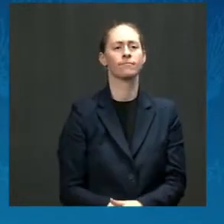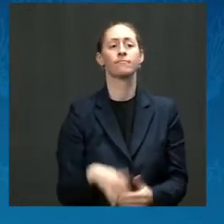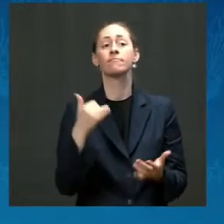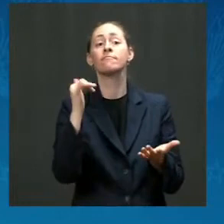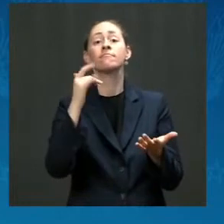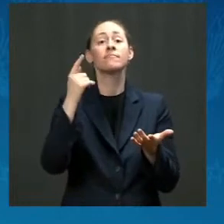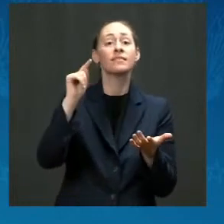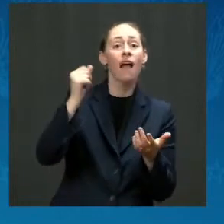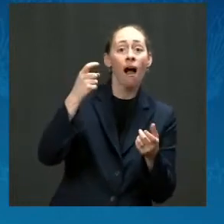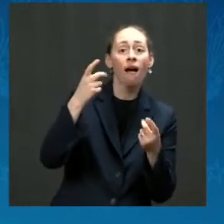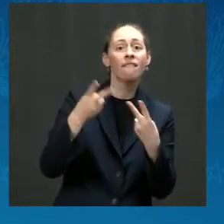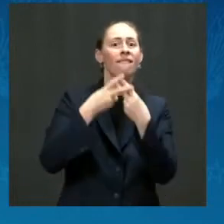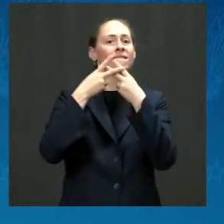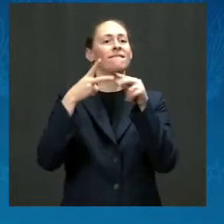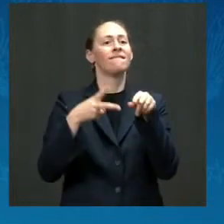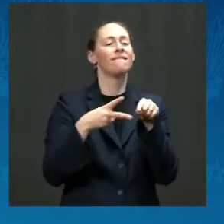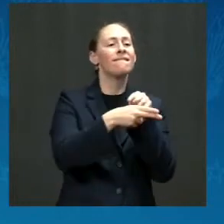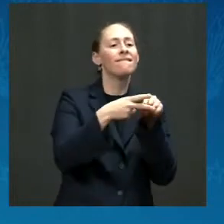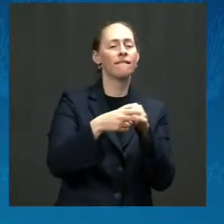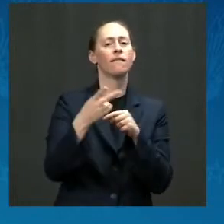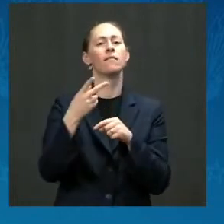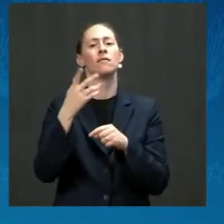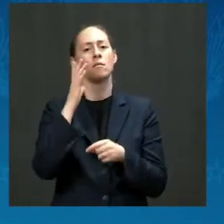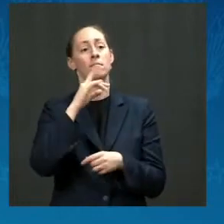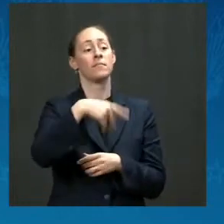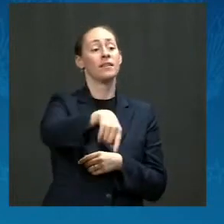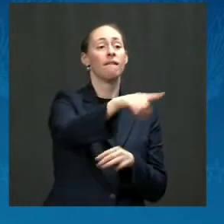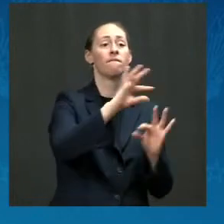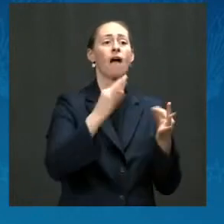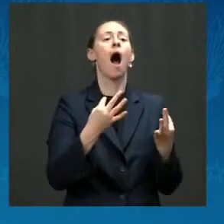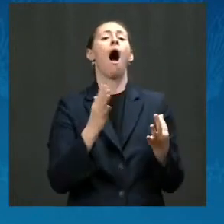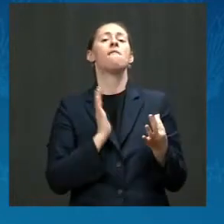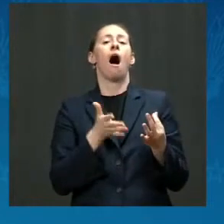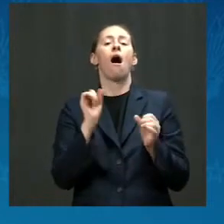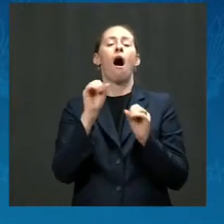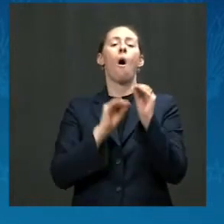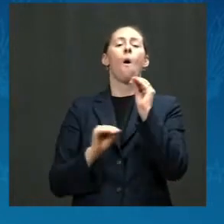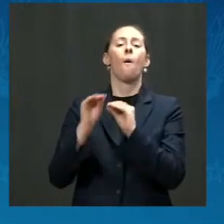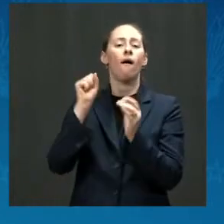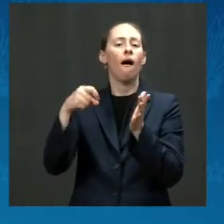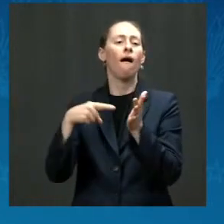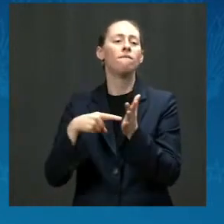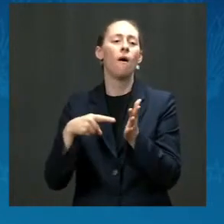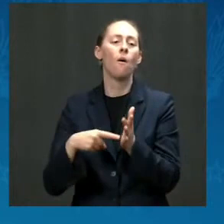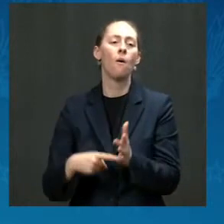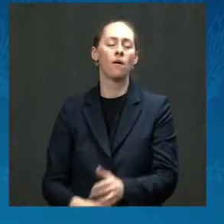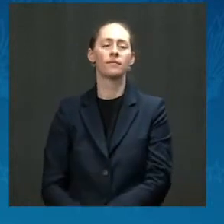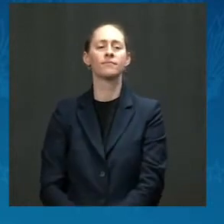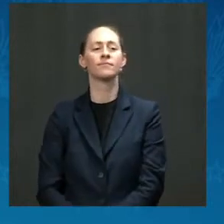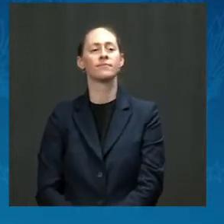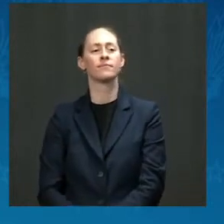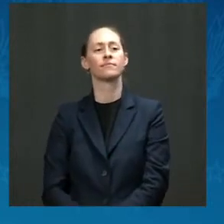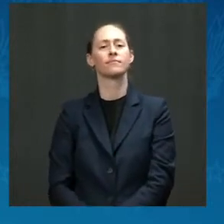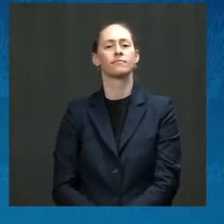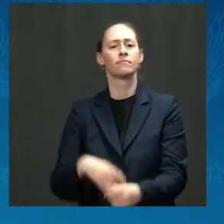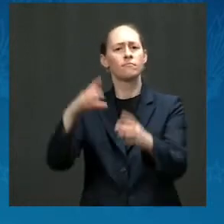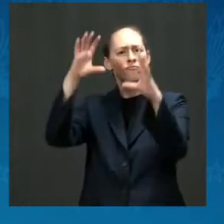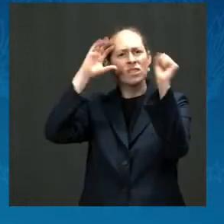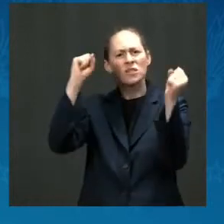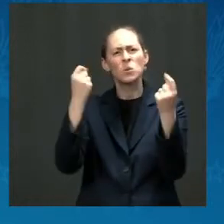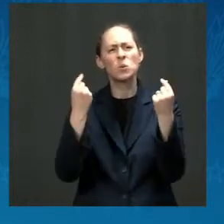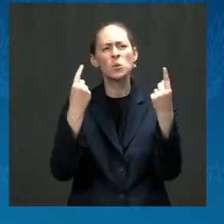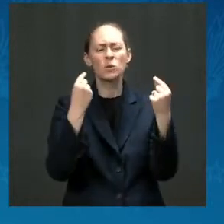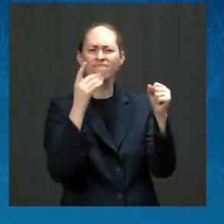our nation's families much-needed relief. Our administration is pushing Congress to extend those